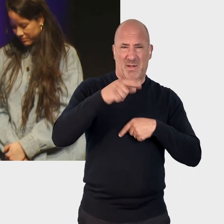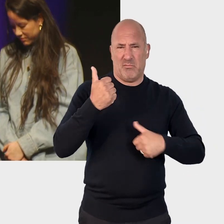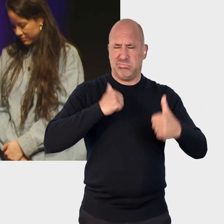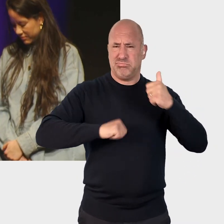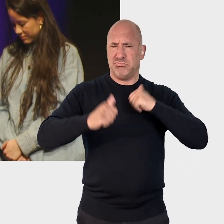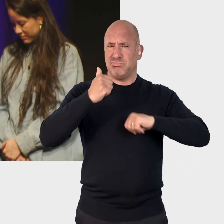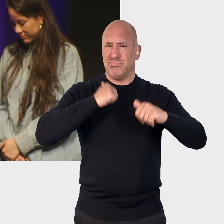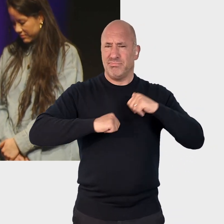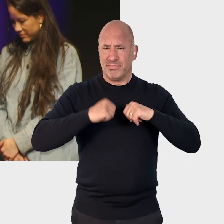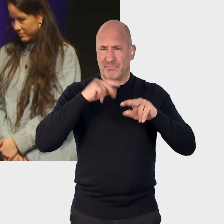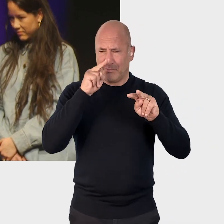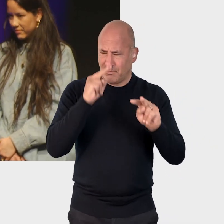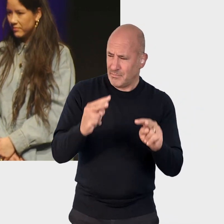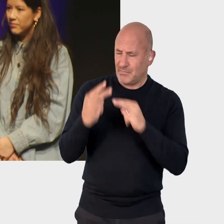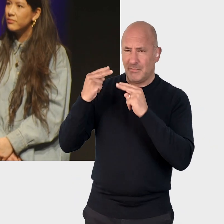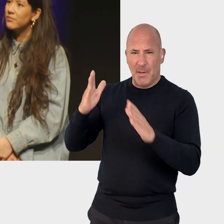its people